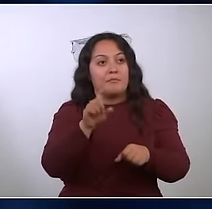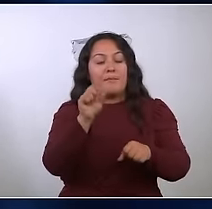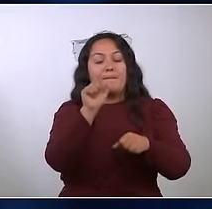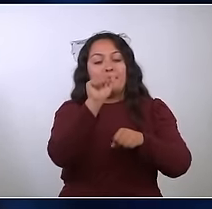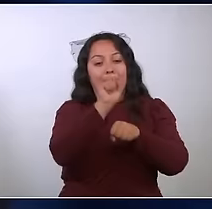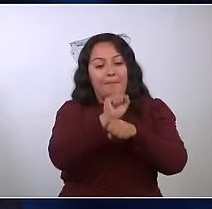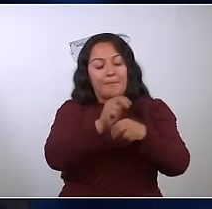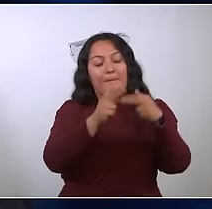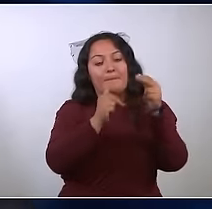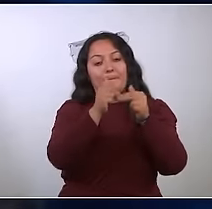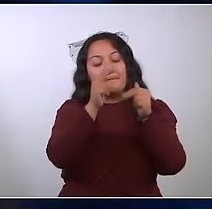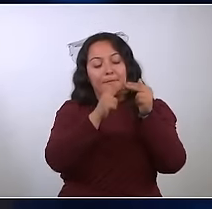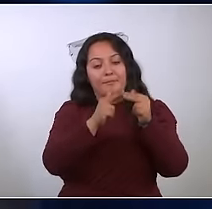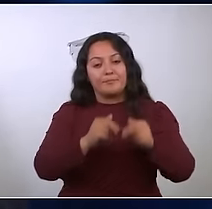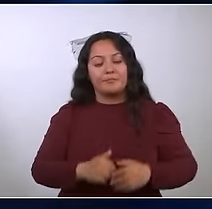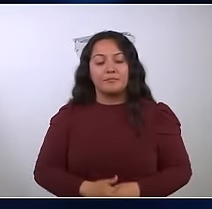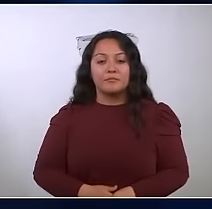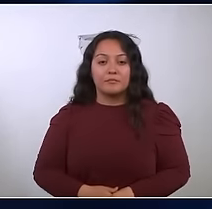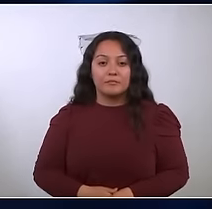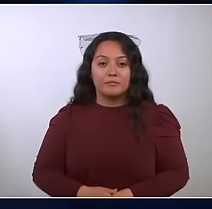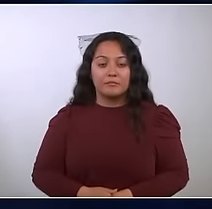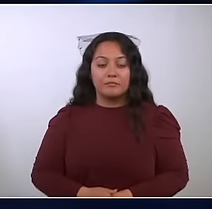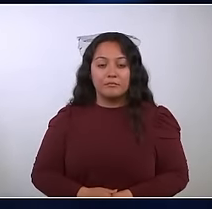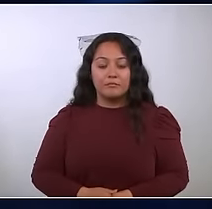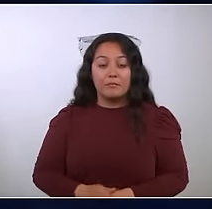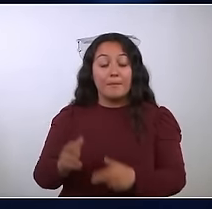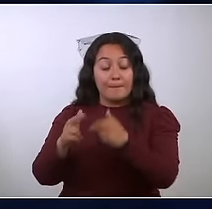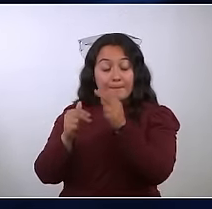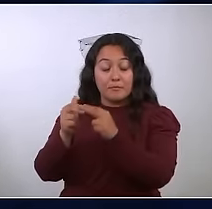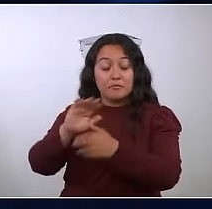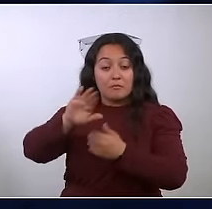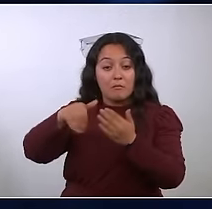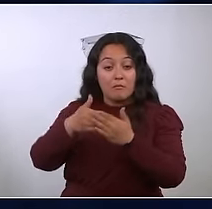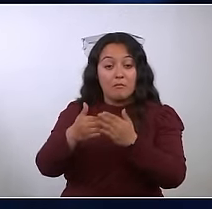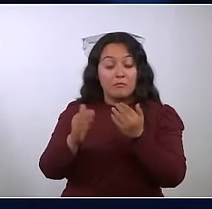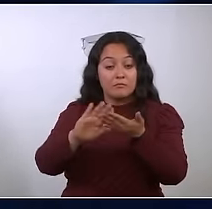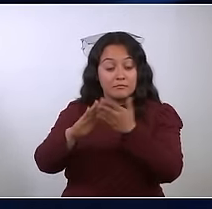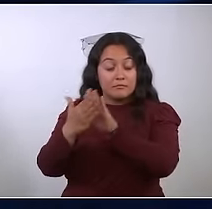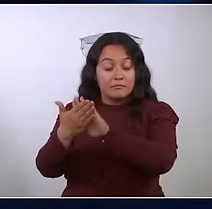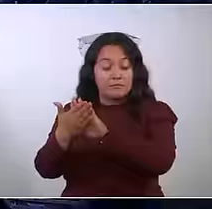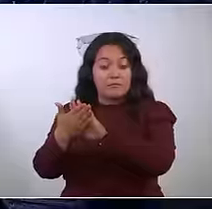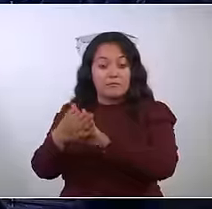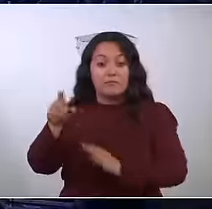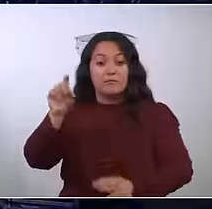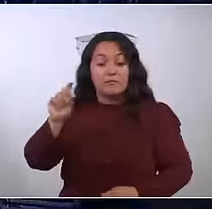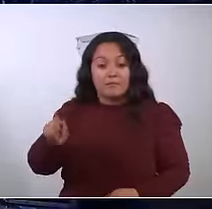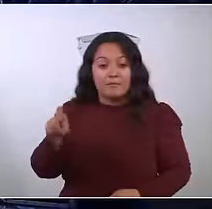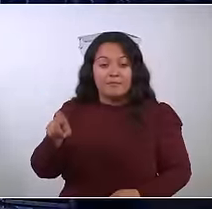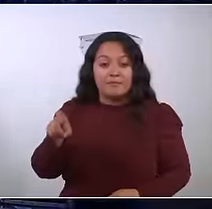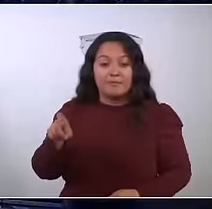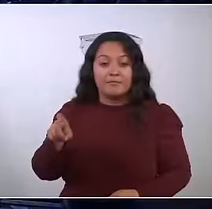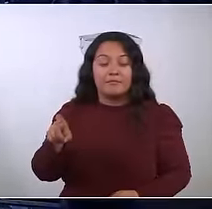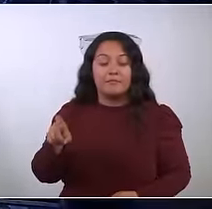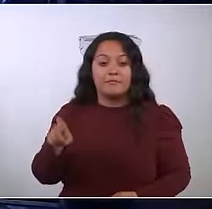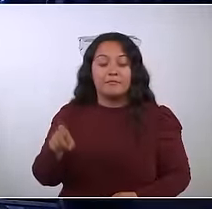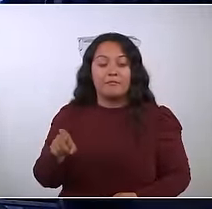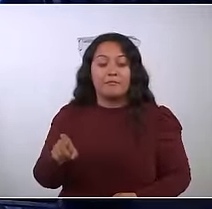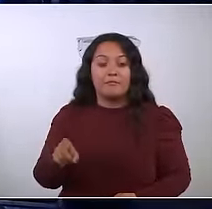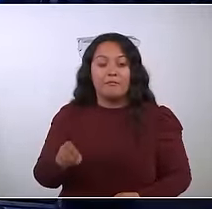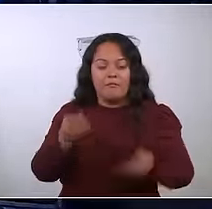exterior. Buildings of a city. Edificios de una ciudad. They require a lot of design and